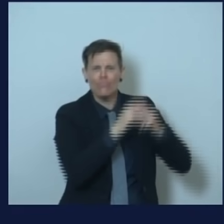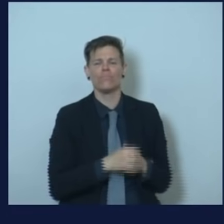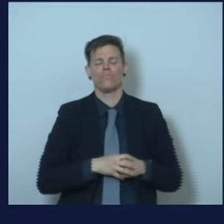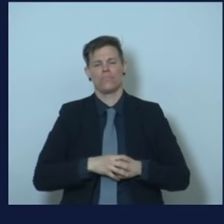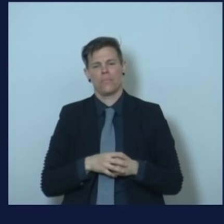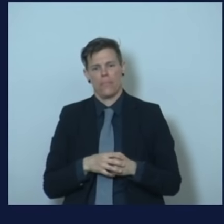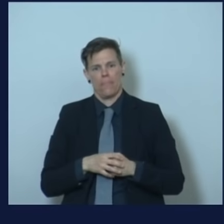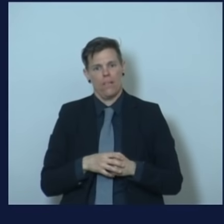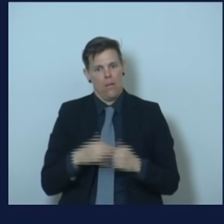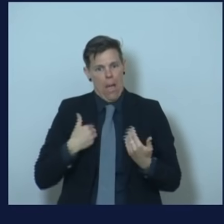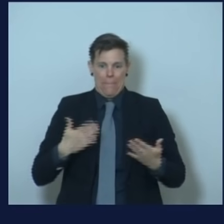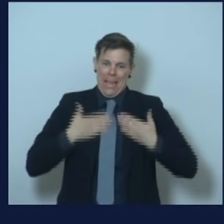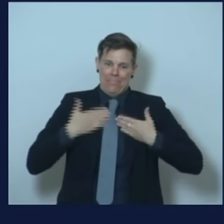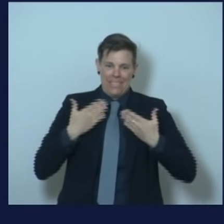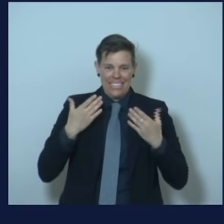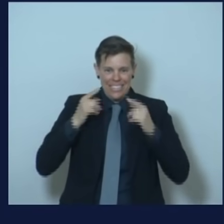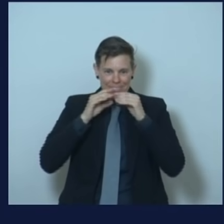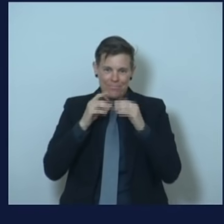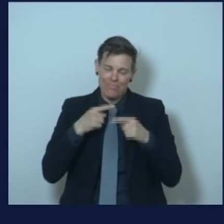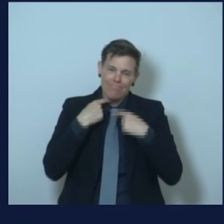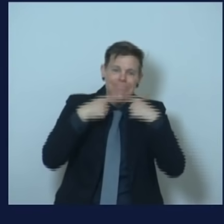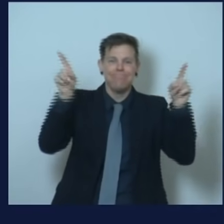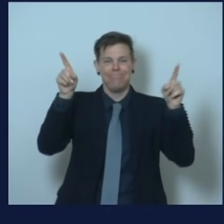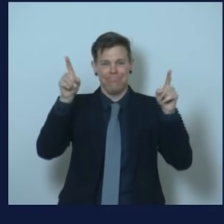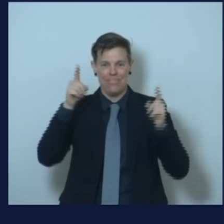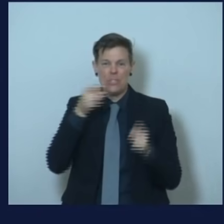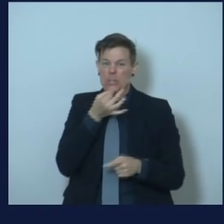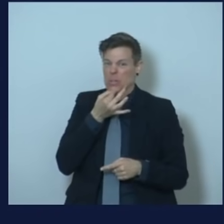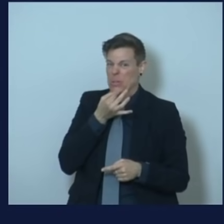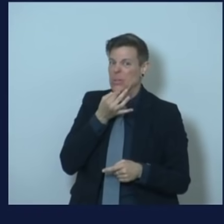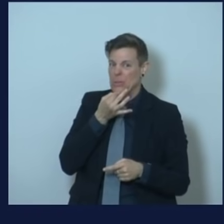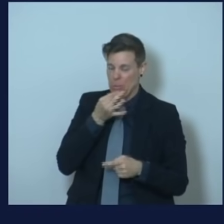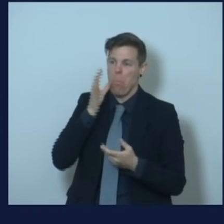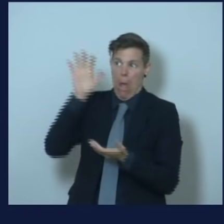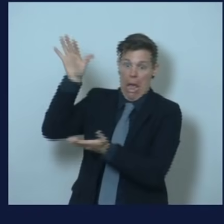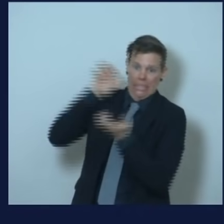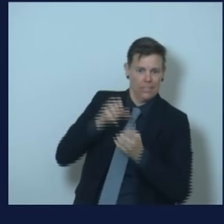people should expect this to happen as quickly as we can get this money out the door. Next slide, please.